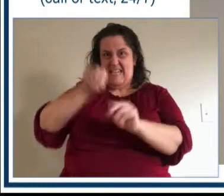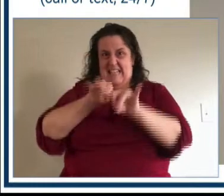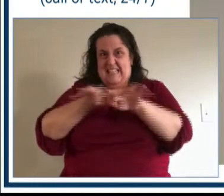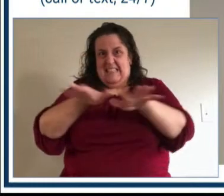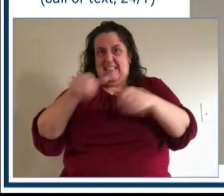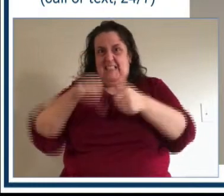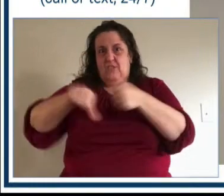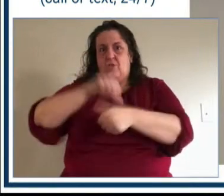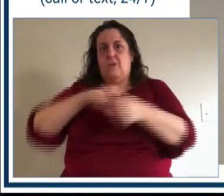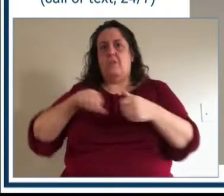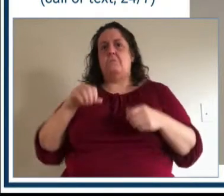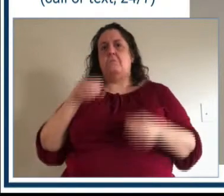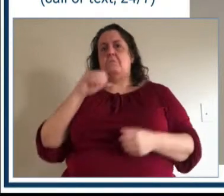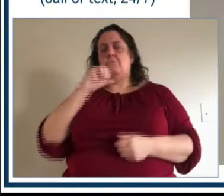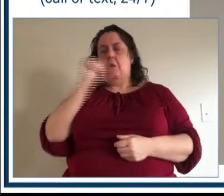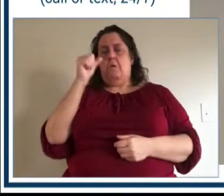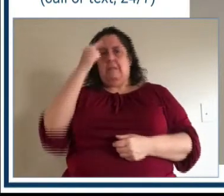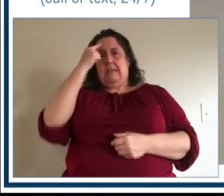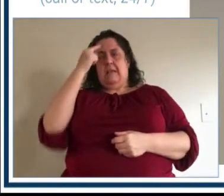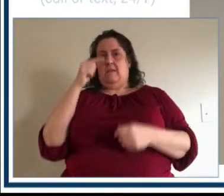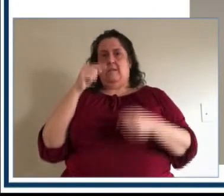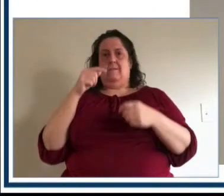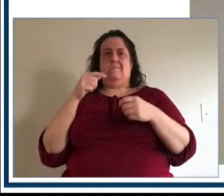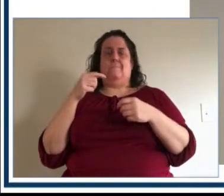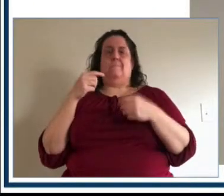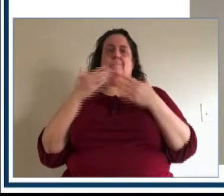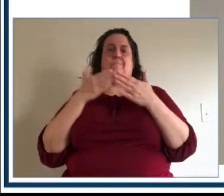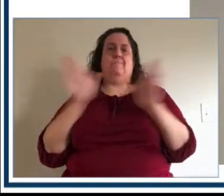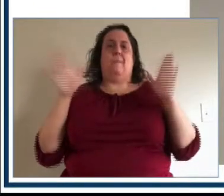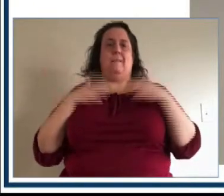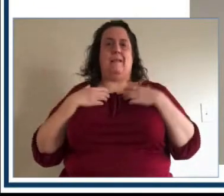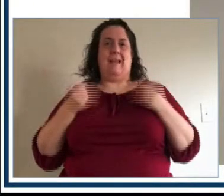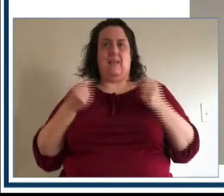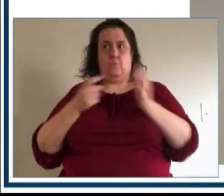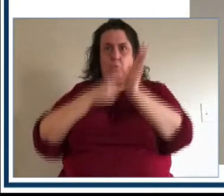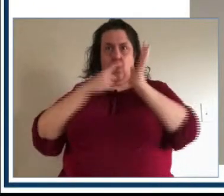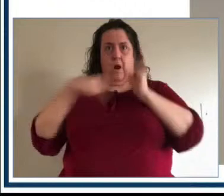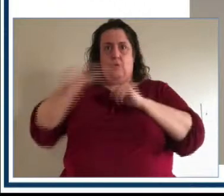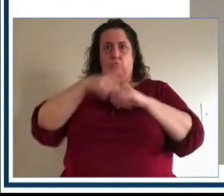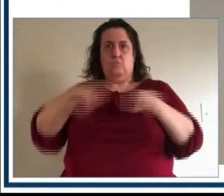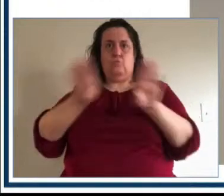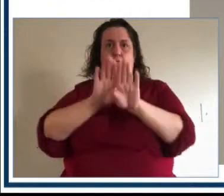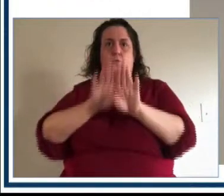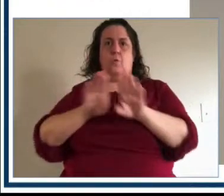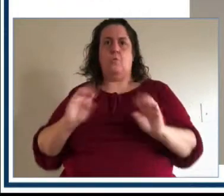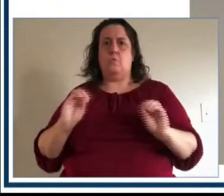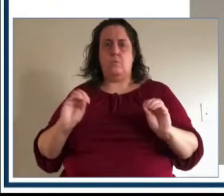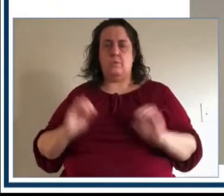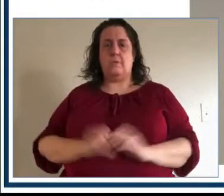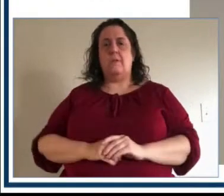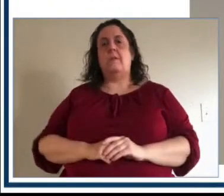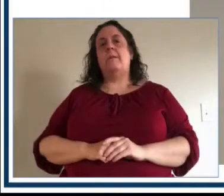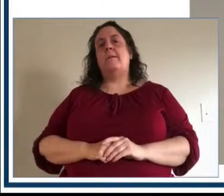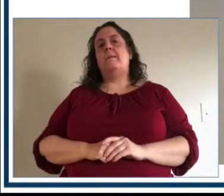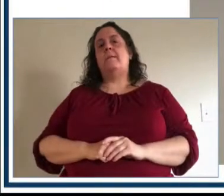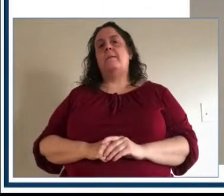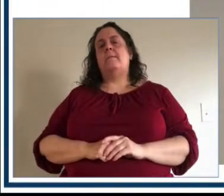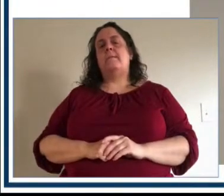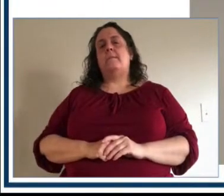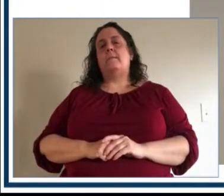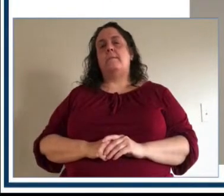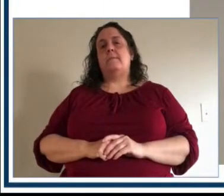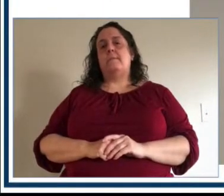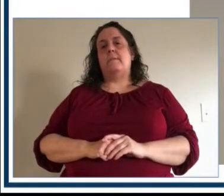them down under public health requirements right now. Fully recognize that there's other challenges in schools